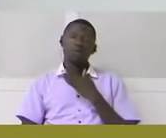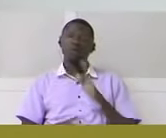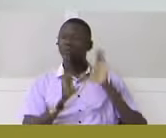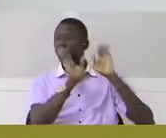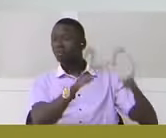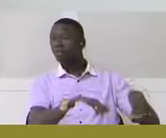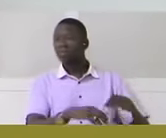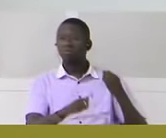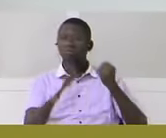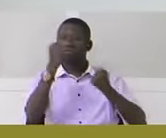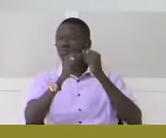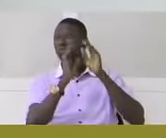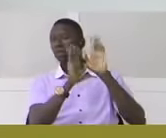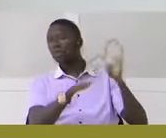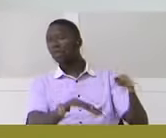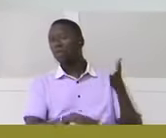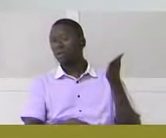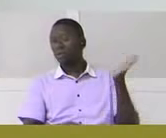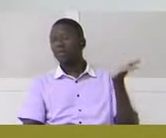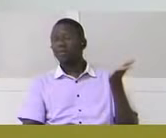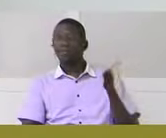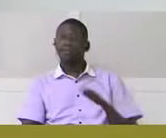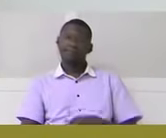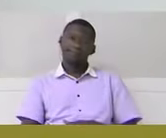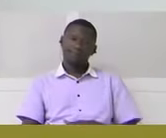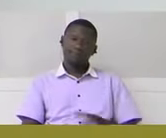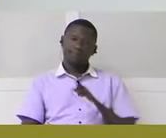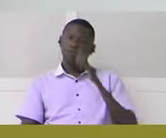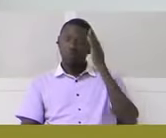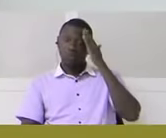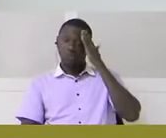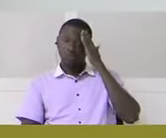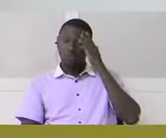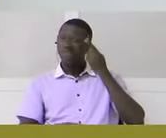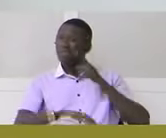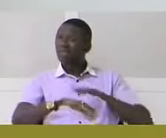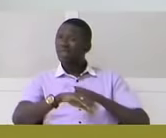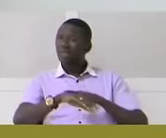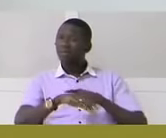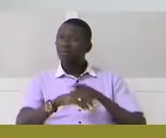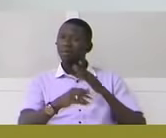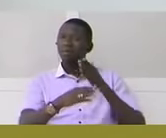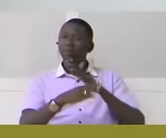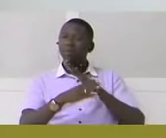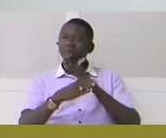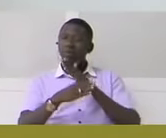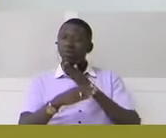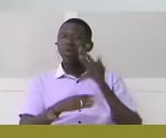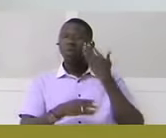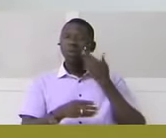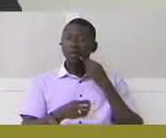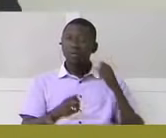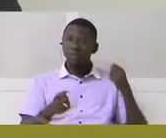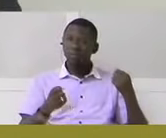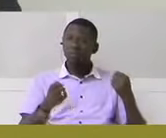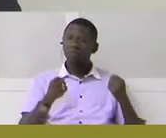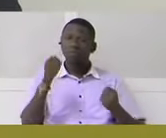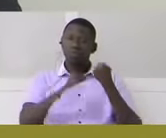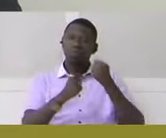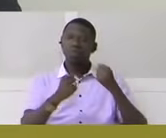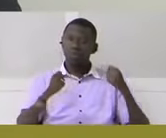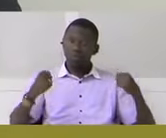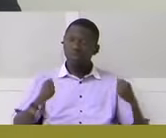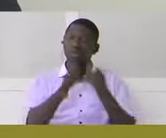there tam bidan ga moto ni tuje do you know the time span between when the vehicle got into the